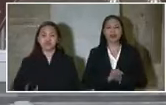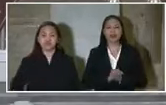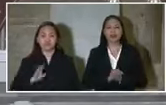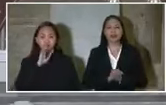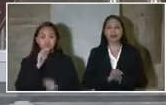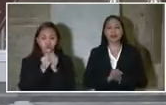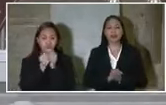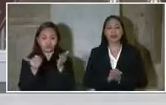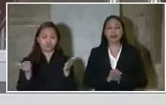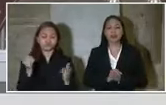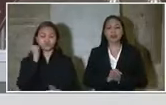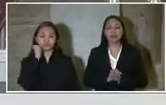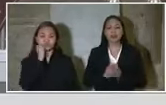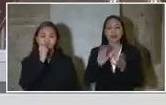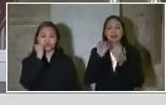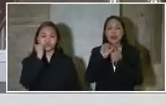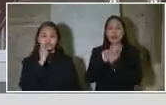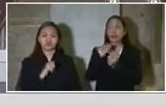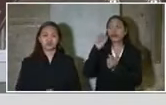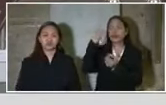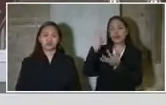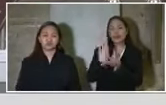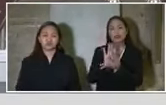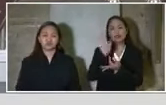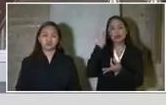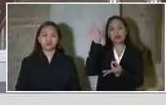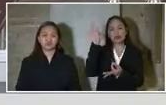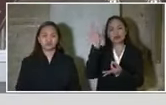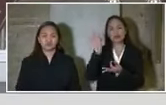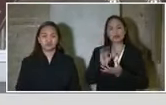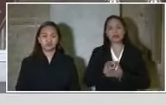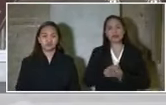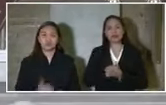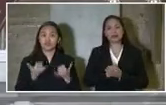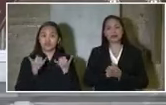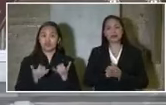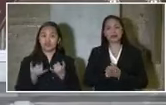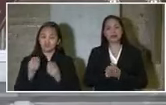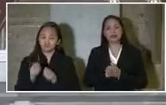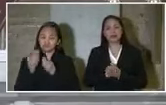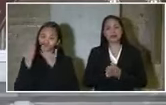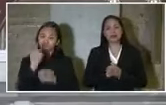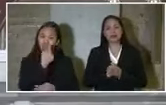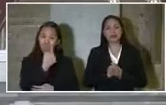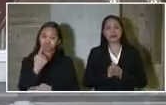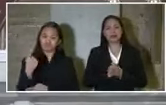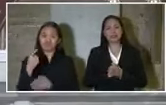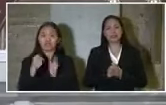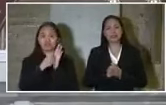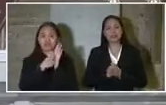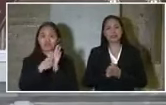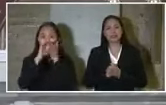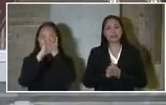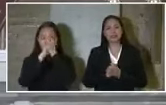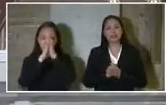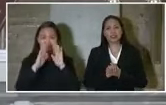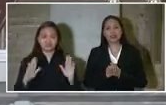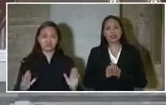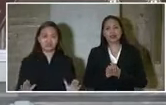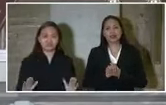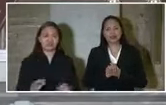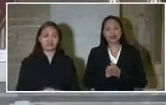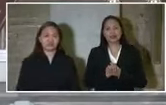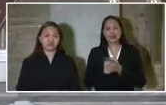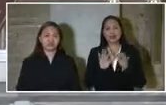Lord be with you always. And with your spirit. Let us now offer each other the sign of